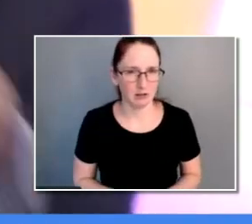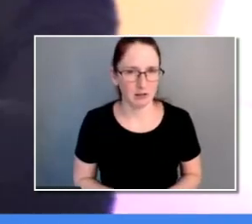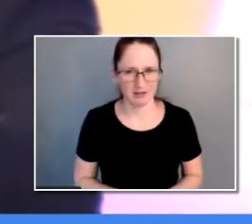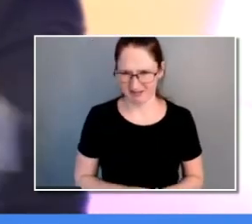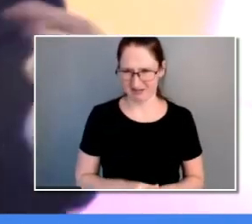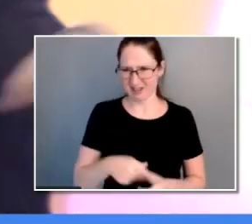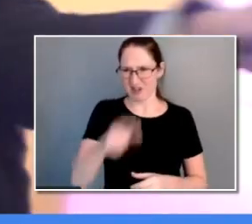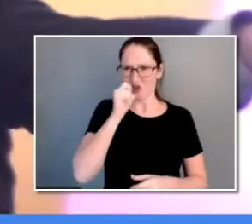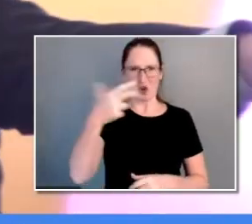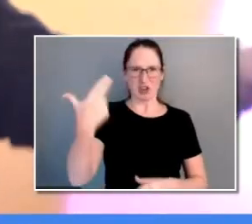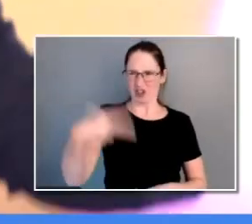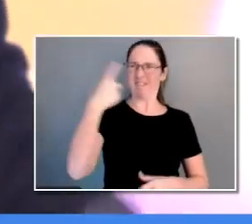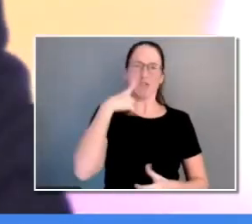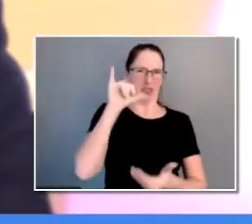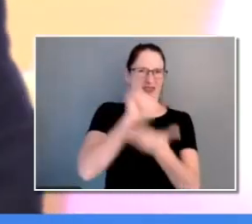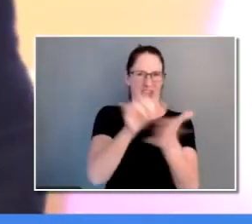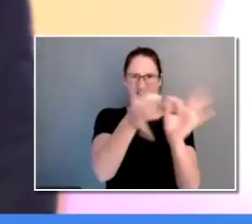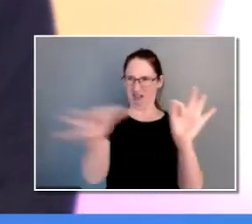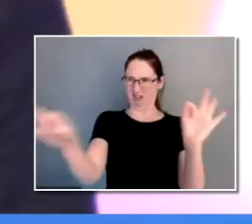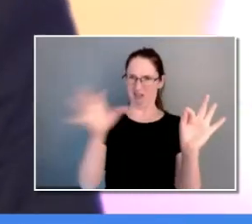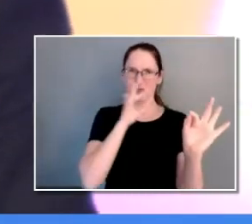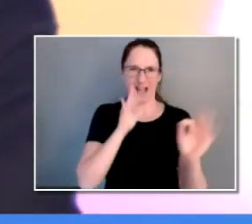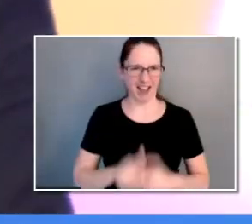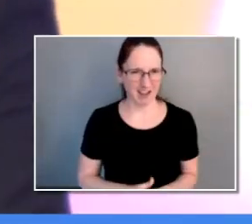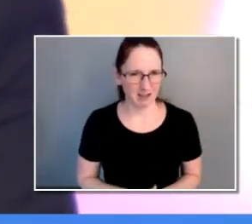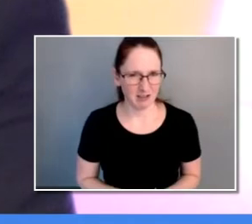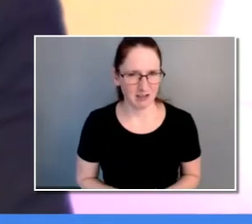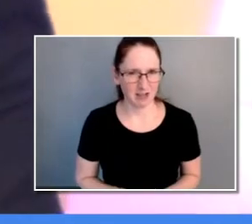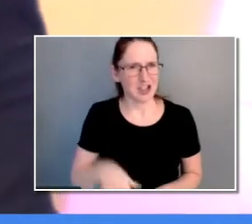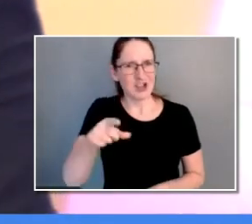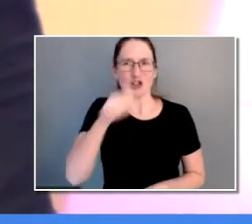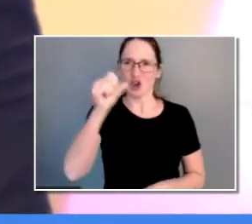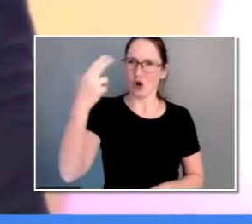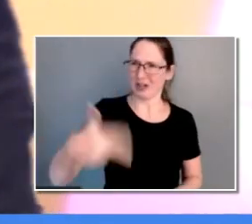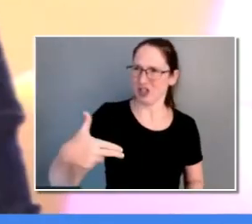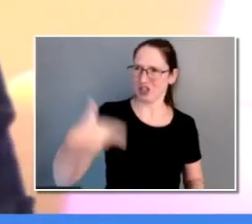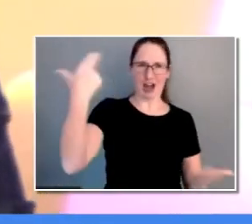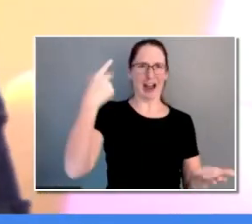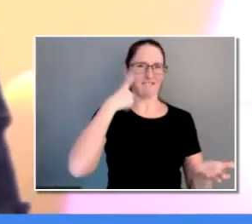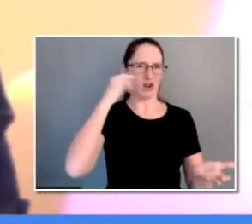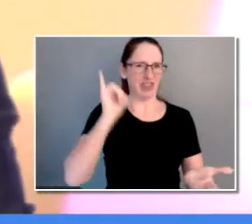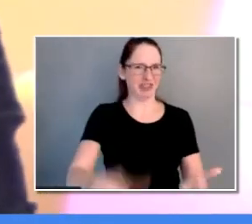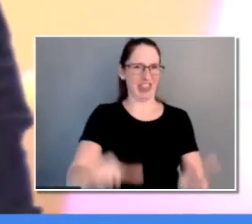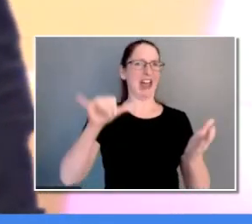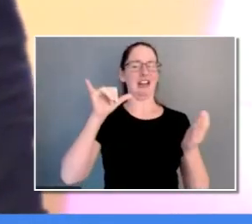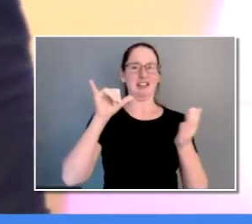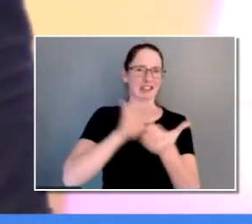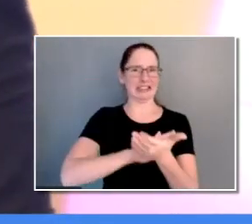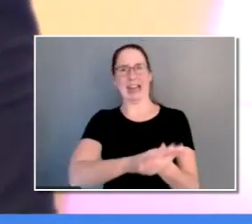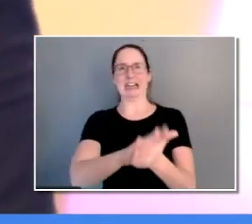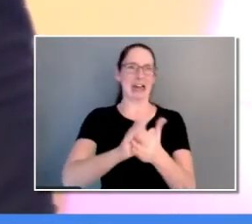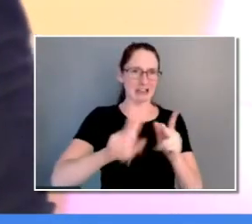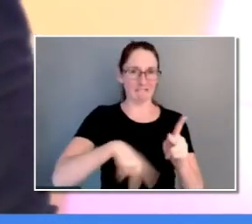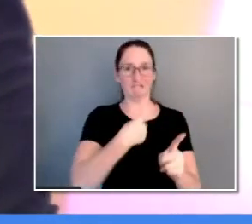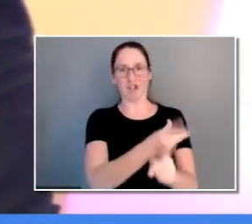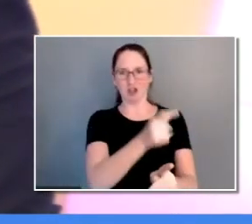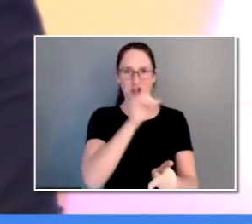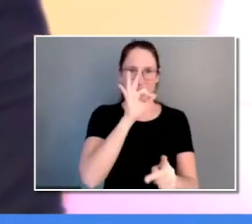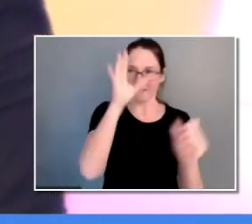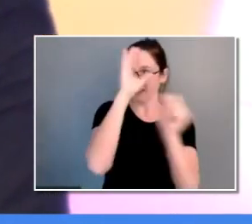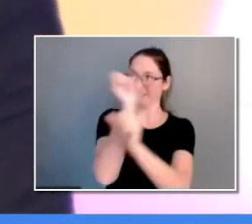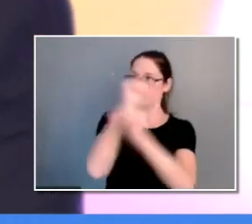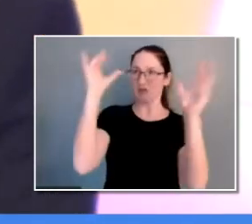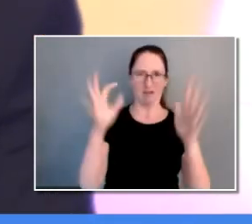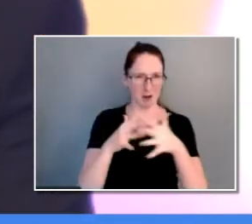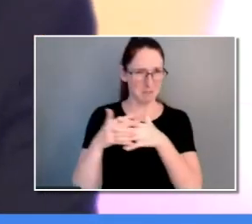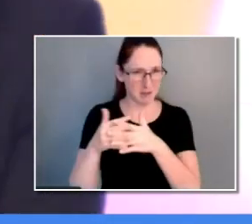get shot for that line. You don't get shot for that sanitized version of a vision of America.